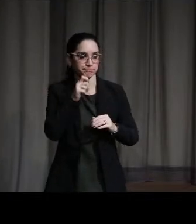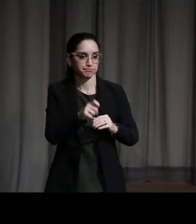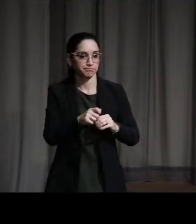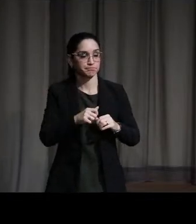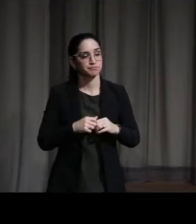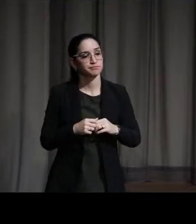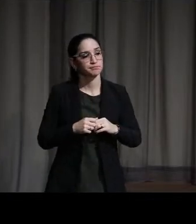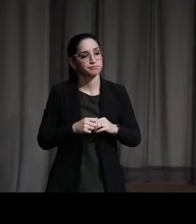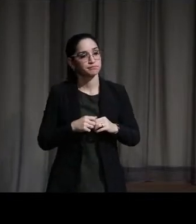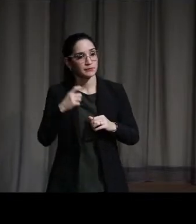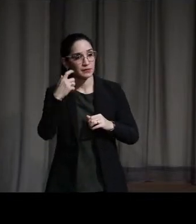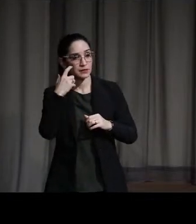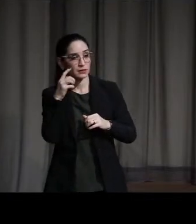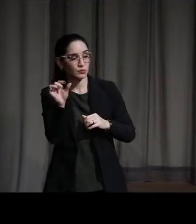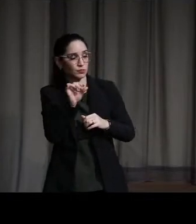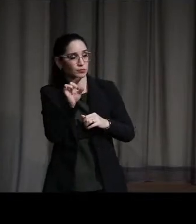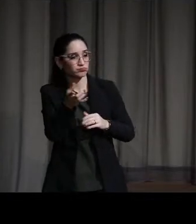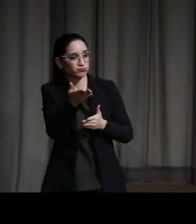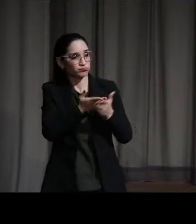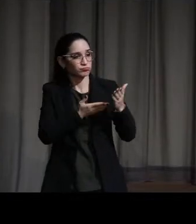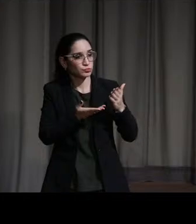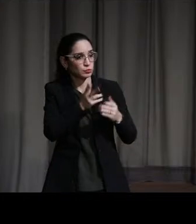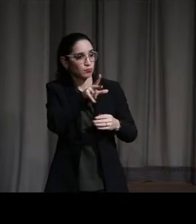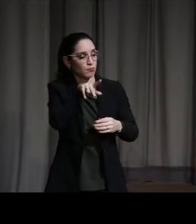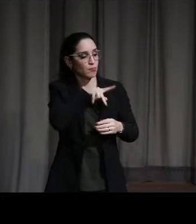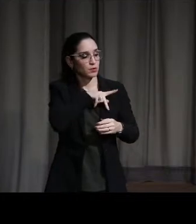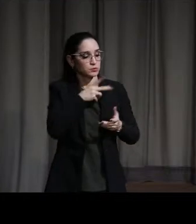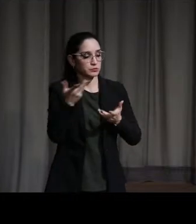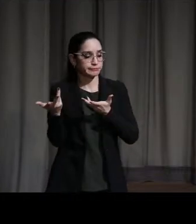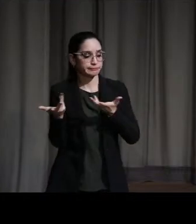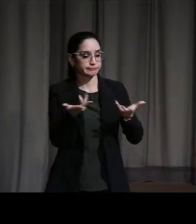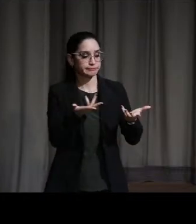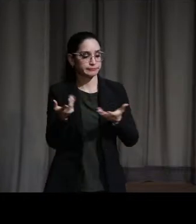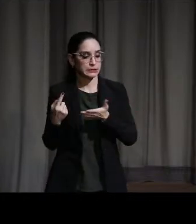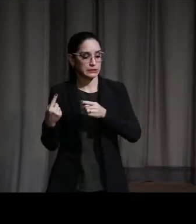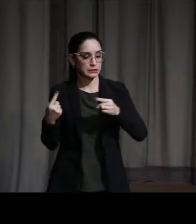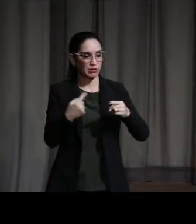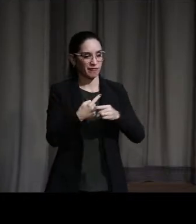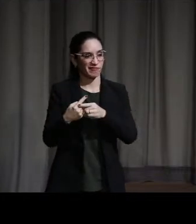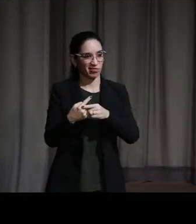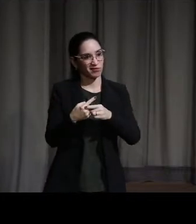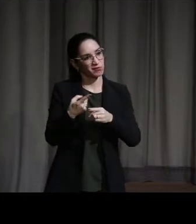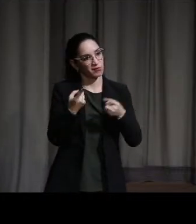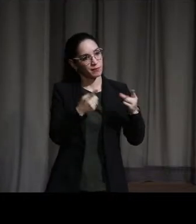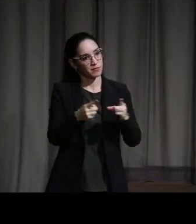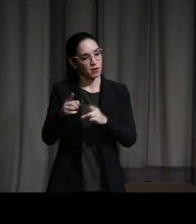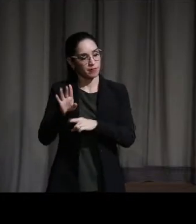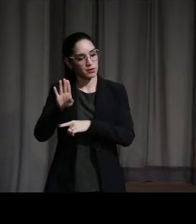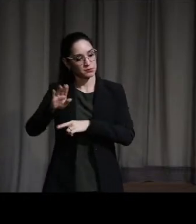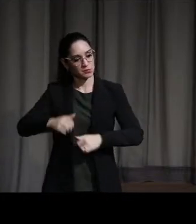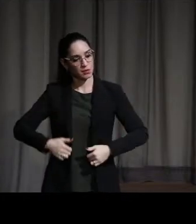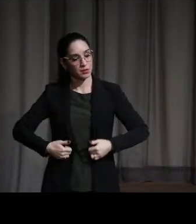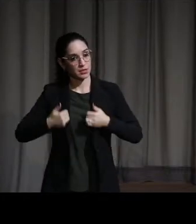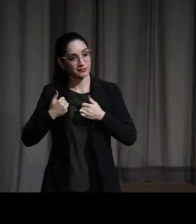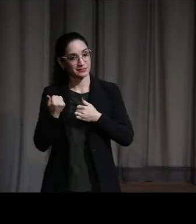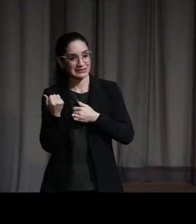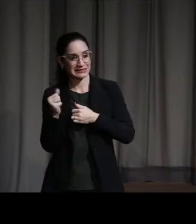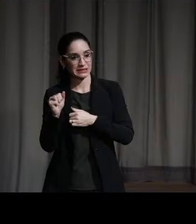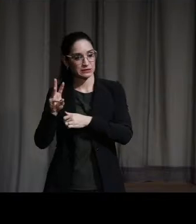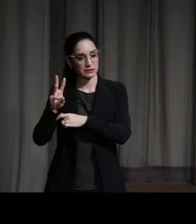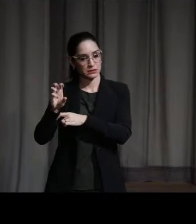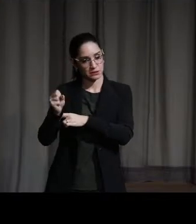some personal conflict that was happening in his life in the 60s, which we see he